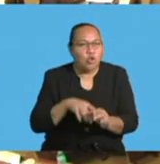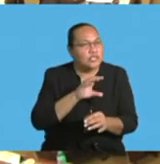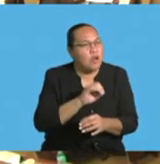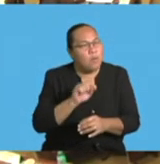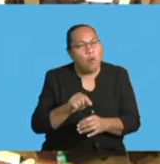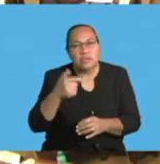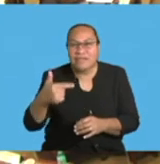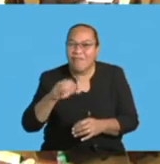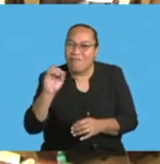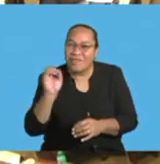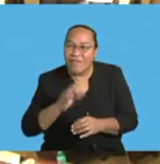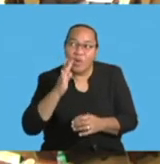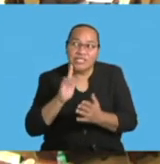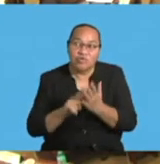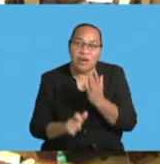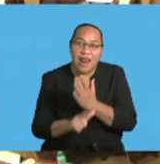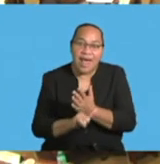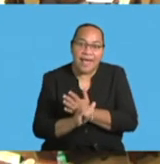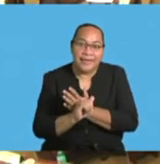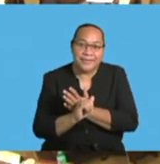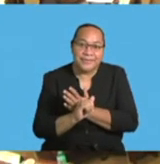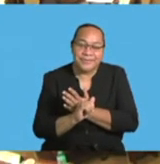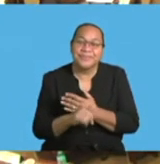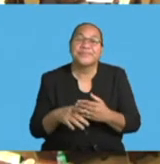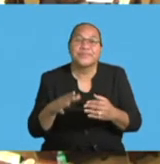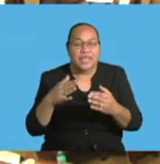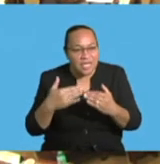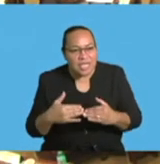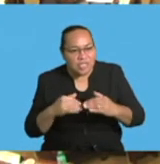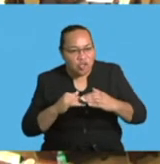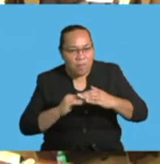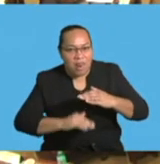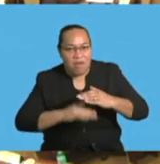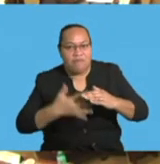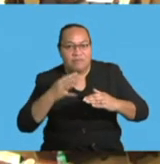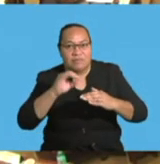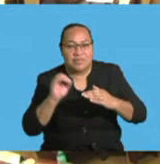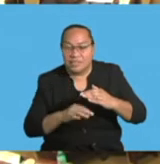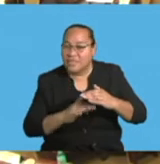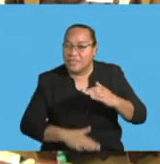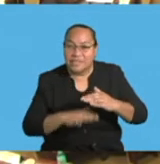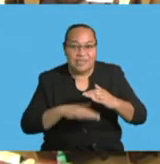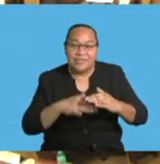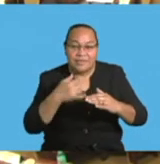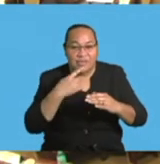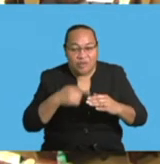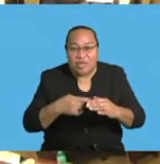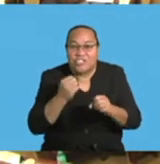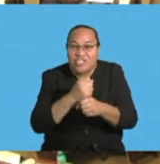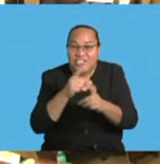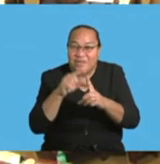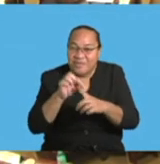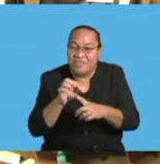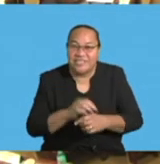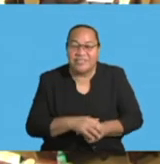0.7% in July. And government debt is a sustainable level of below 50%, around 47.5% of GDP. So